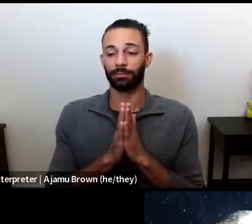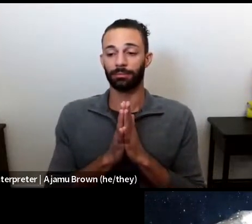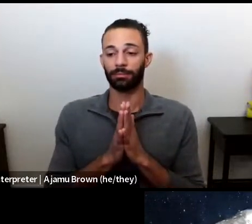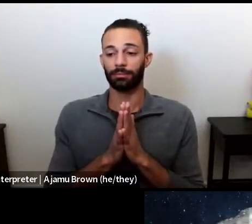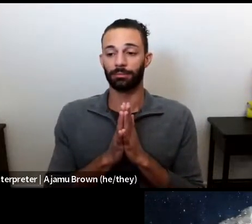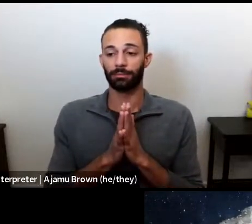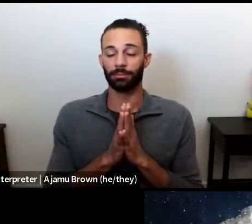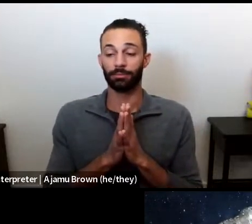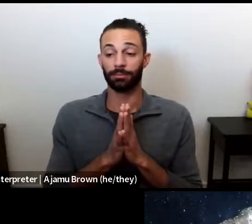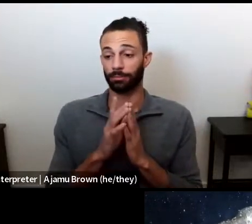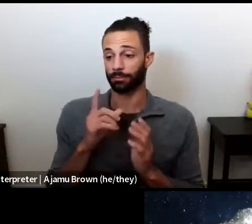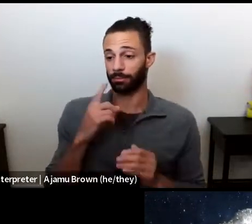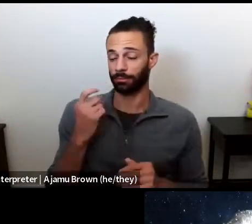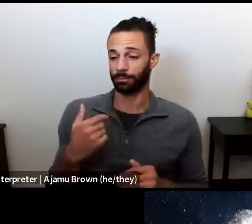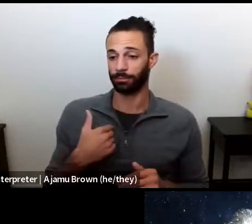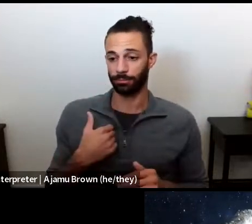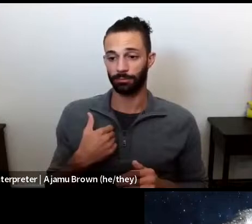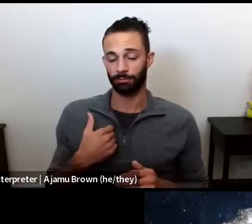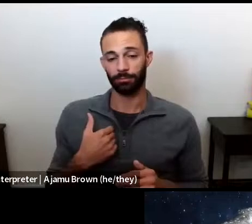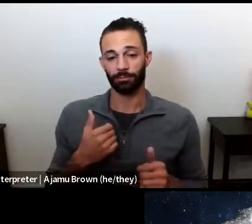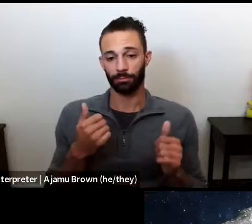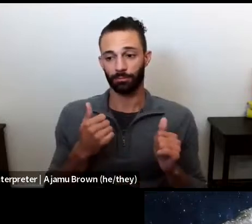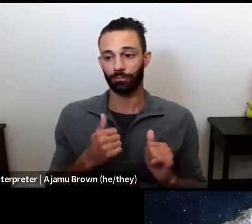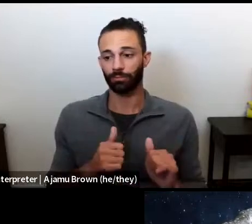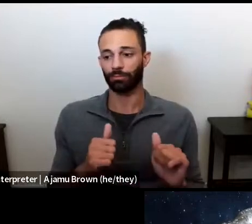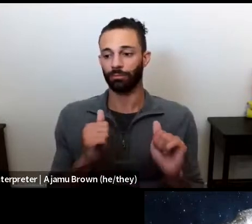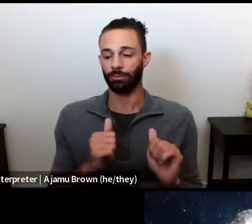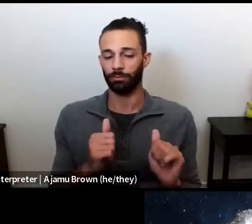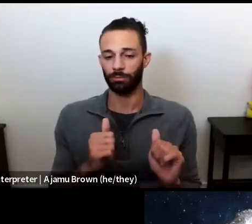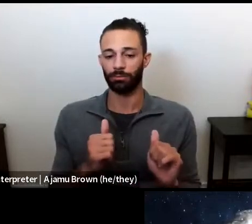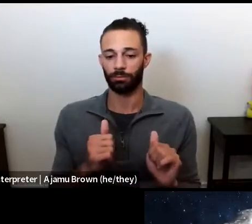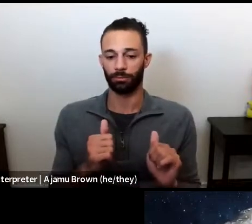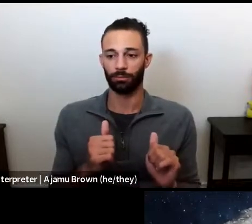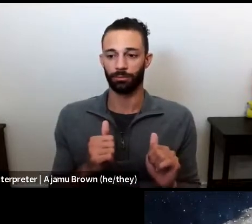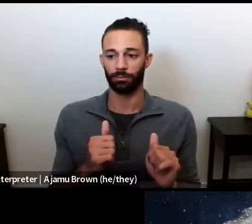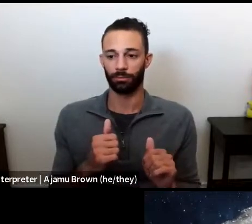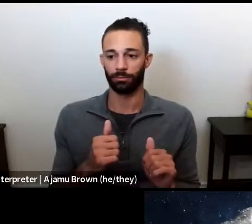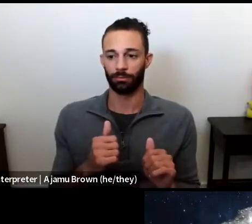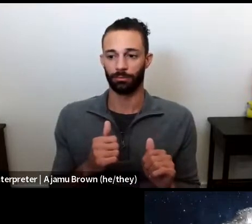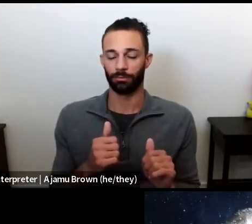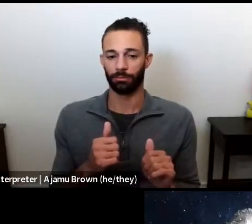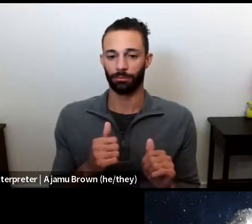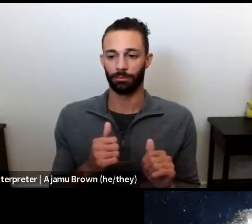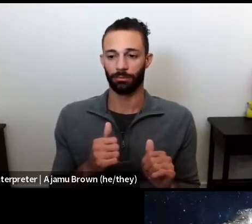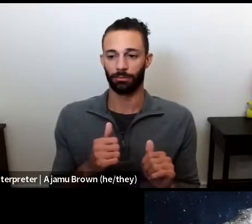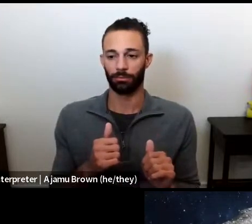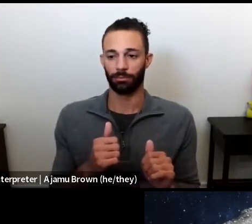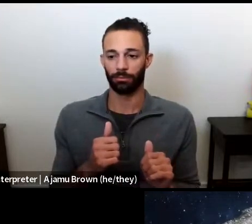Because I'm trying very hard not to keep the entire astrological wheel here,